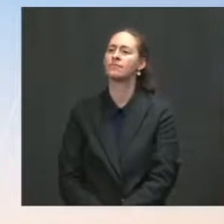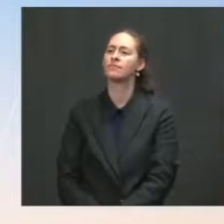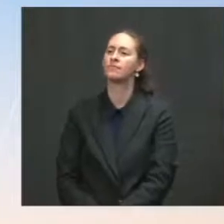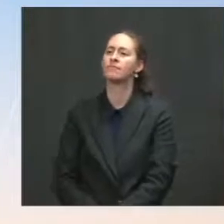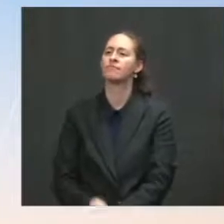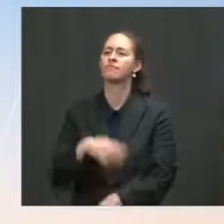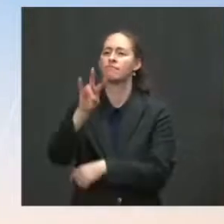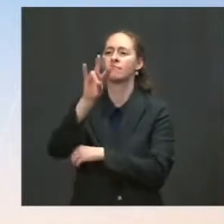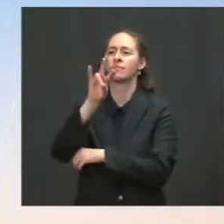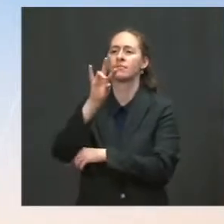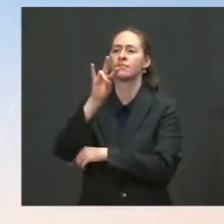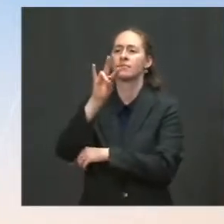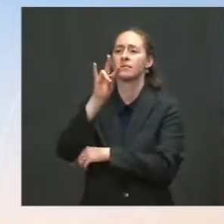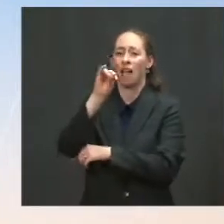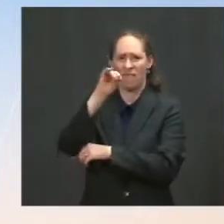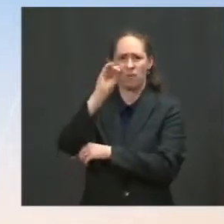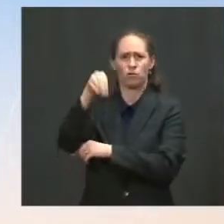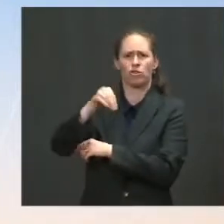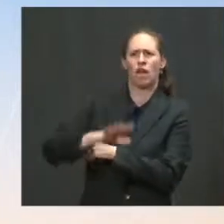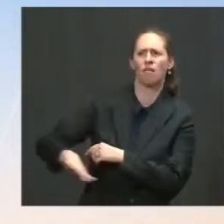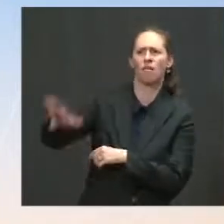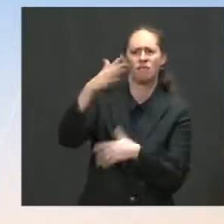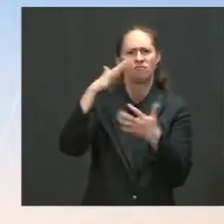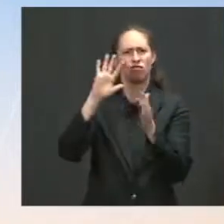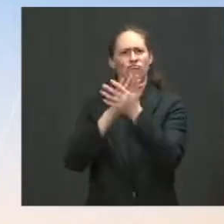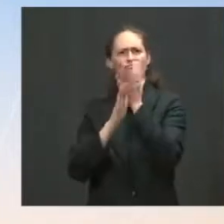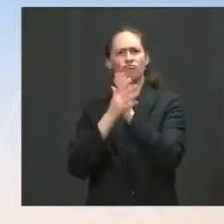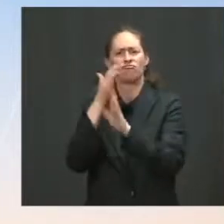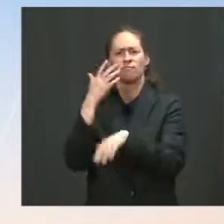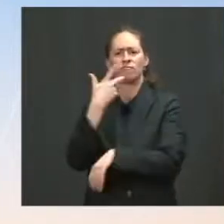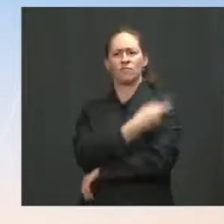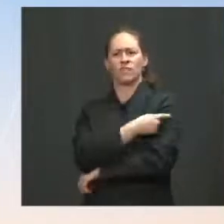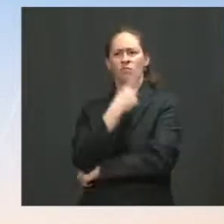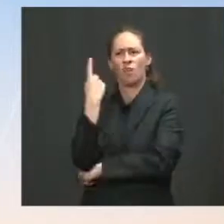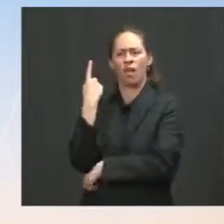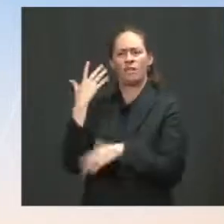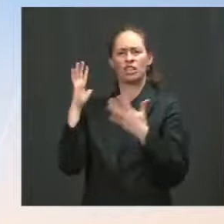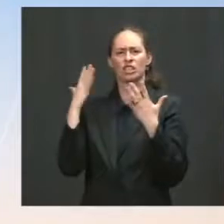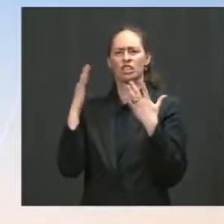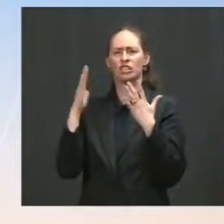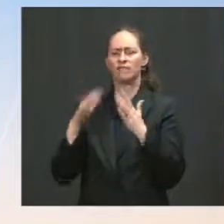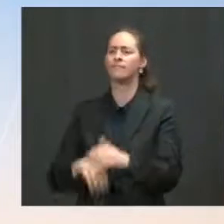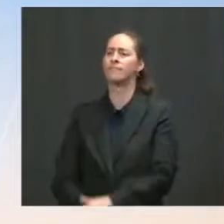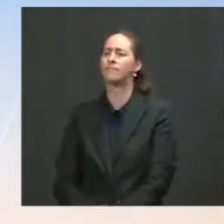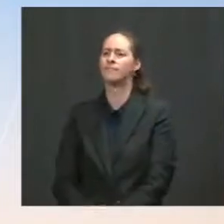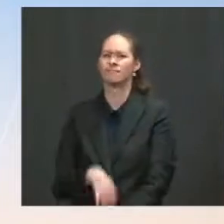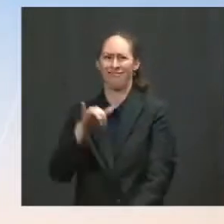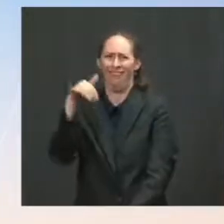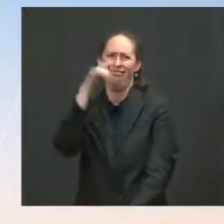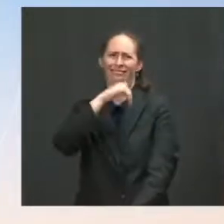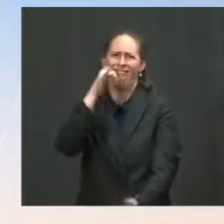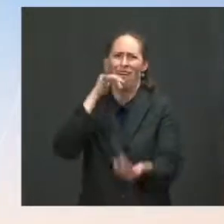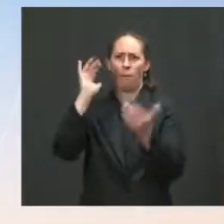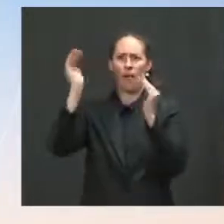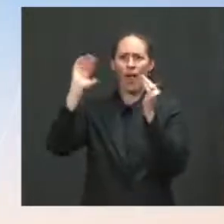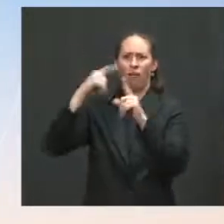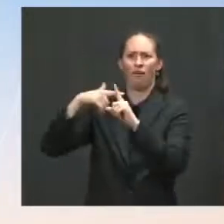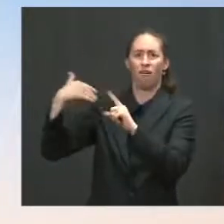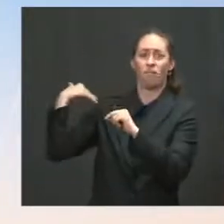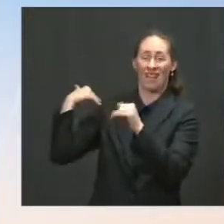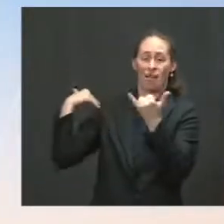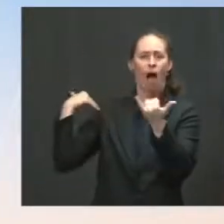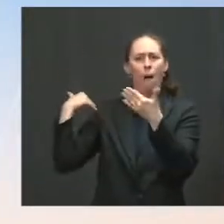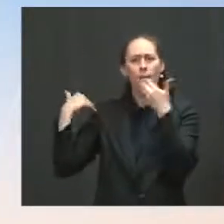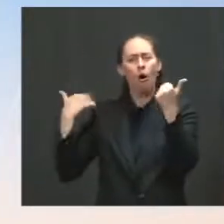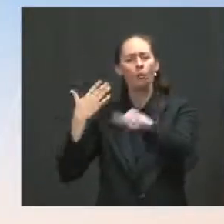more than 162 million Americans at this point. That's progress. That ensures that a lot of communities are going to have a great deal